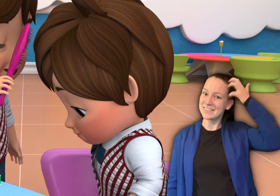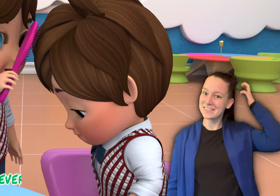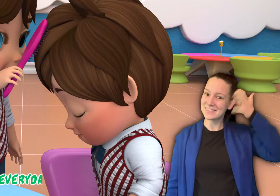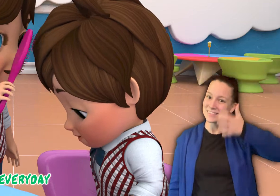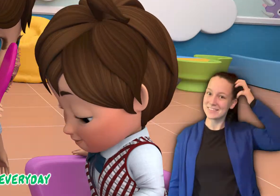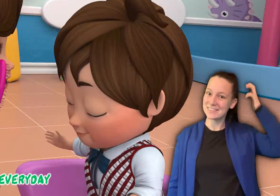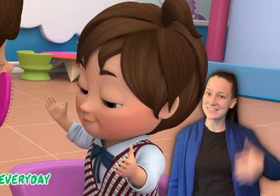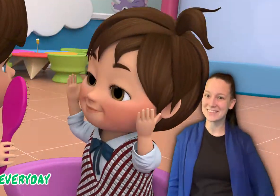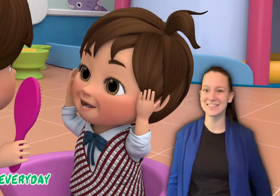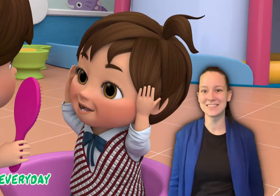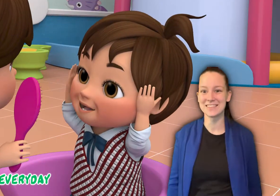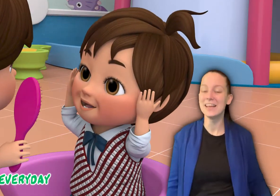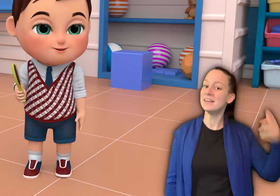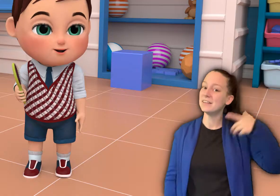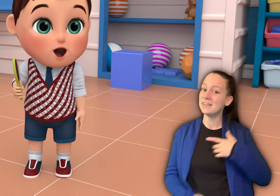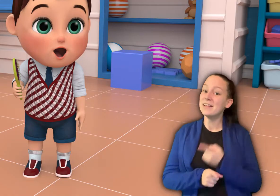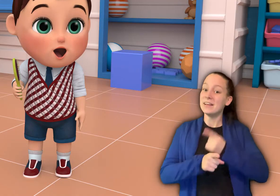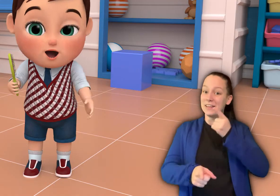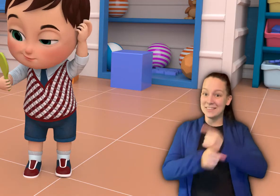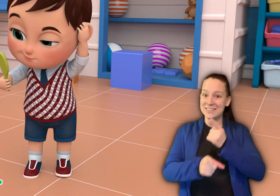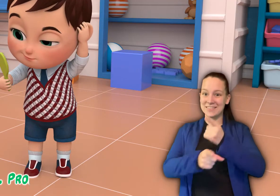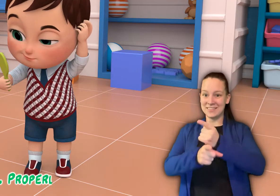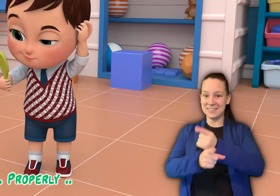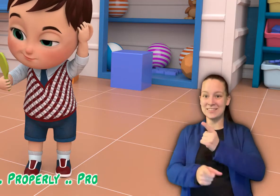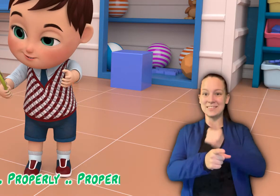comb it every day. Properly